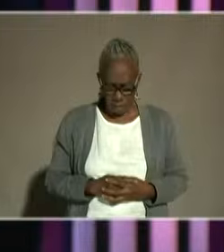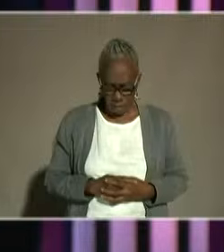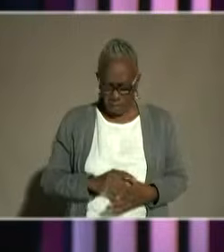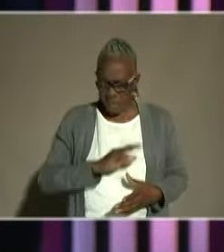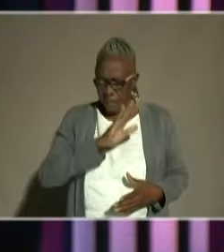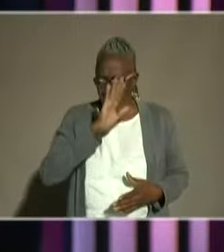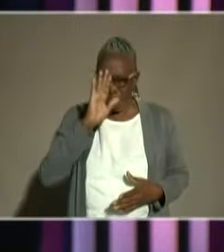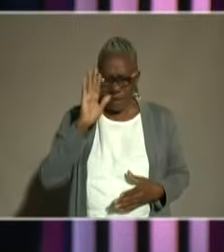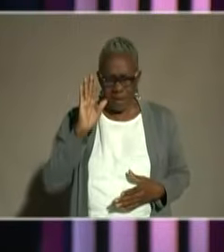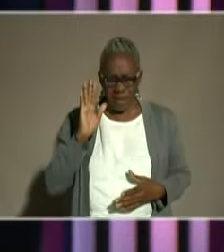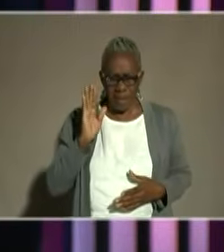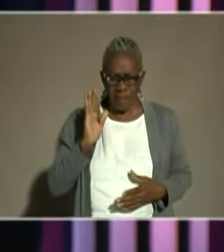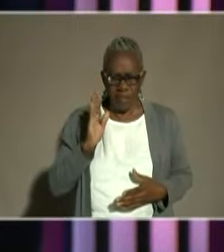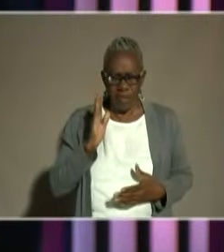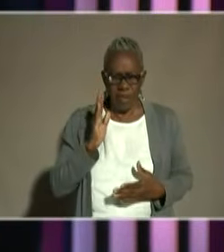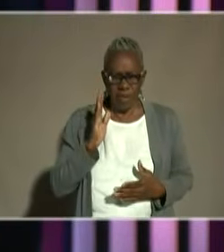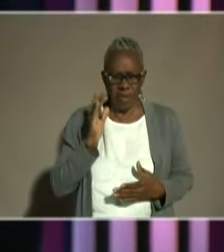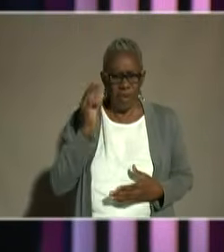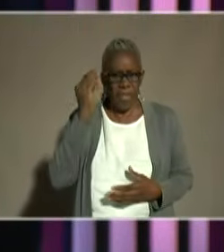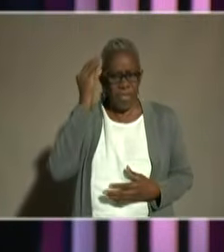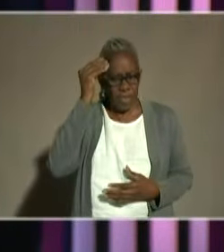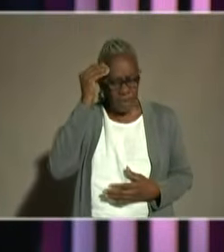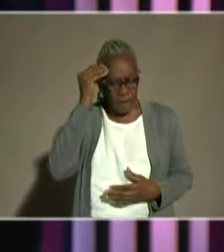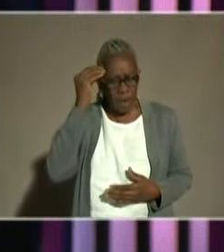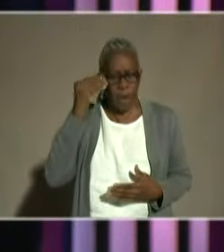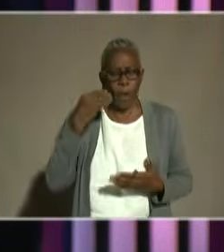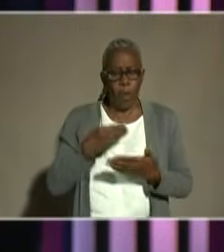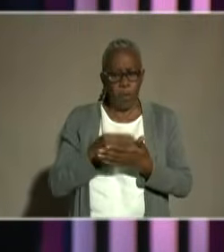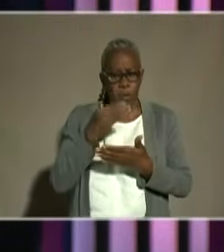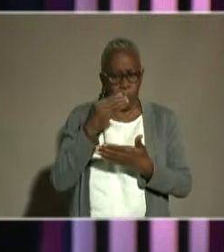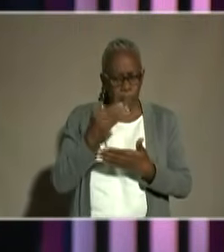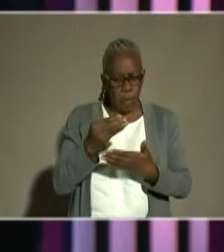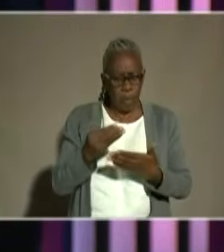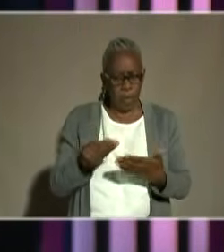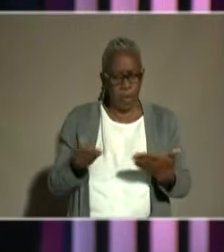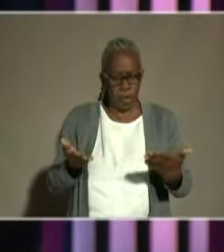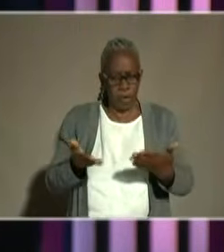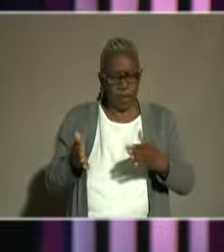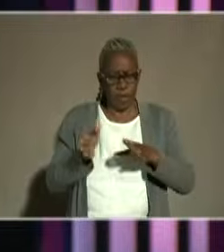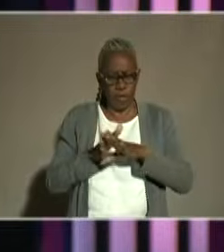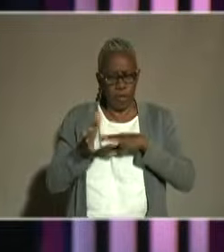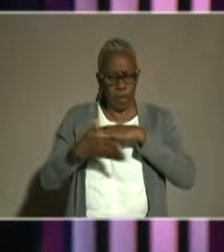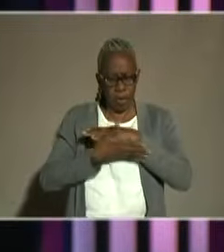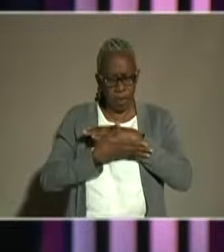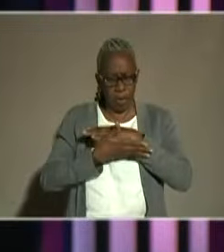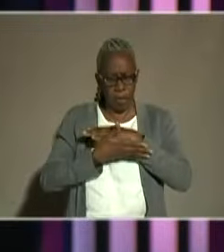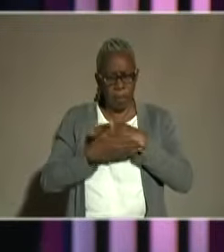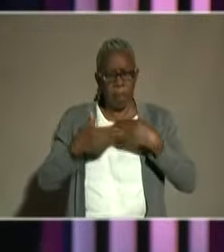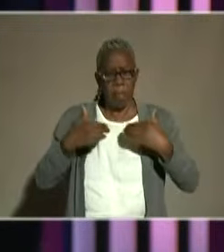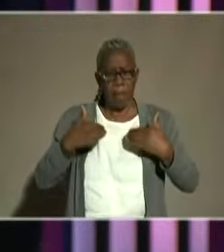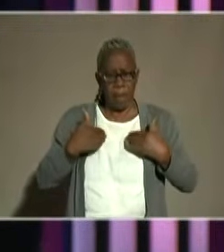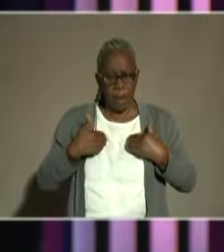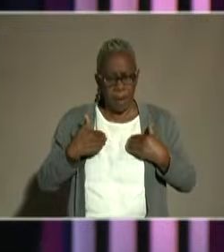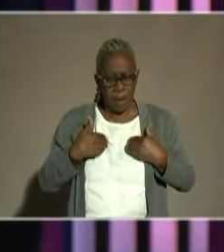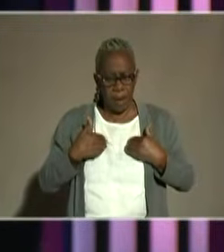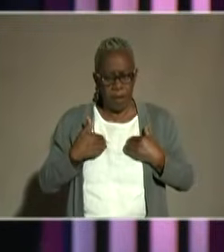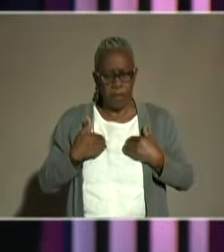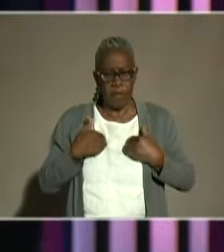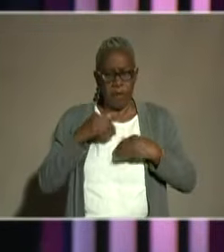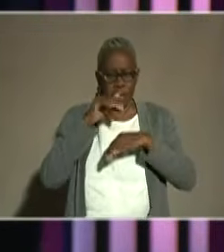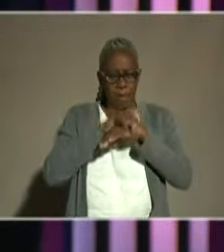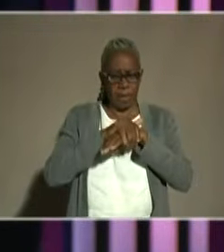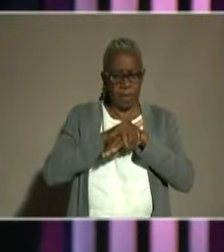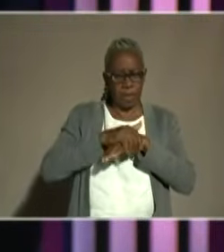hesitate to acknowledge dual citizenship. I was born in Jamaica. I had a British father, and I inherited